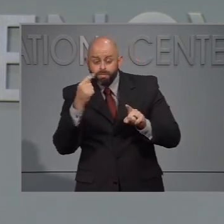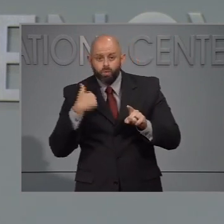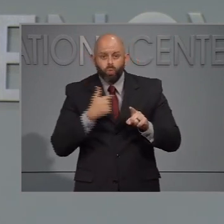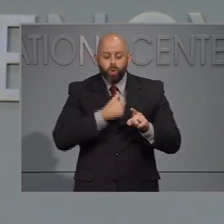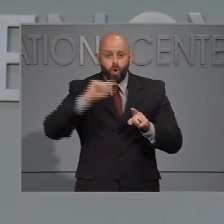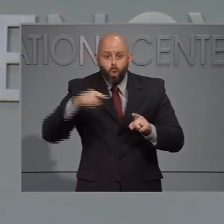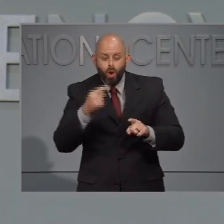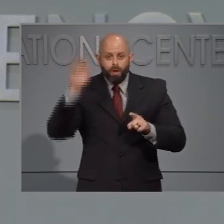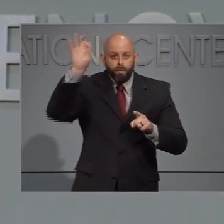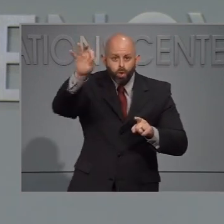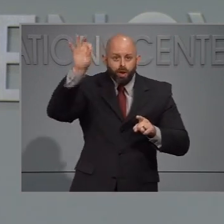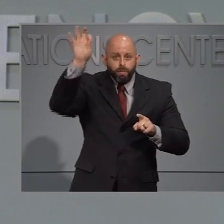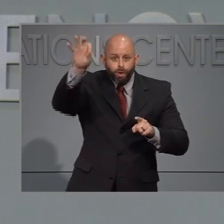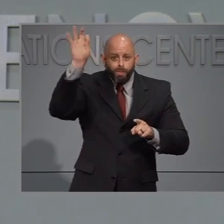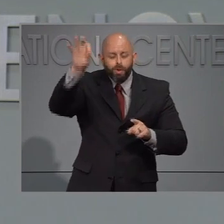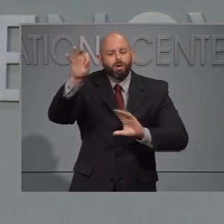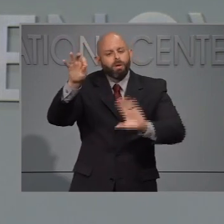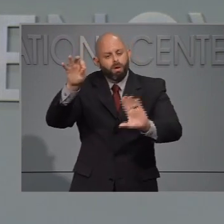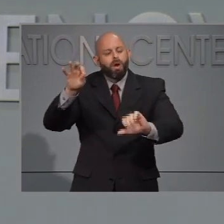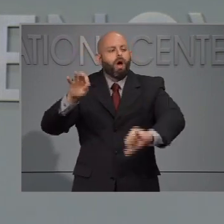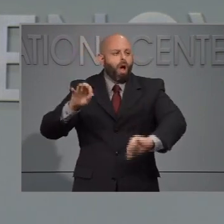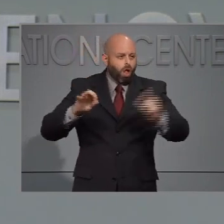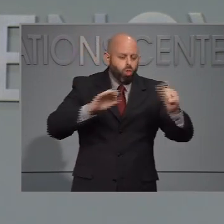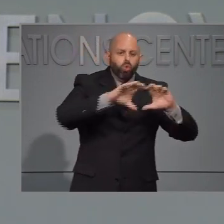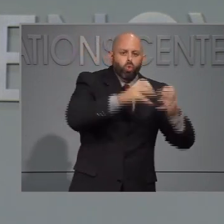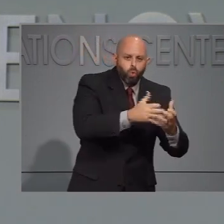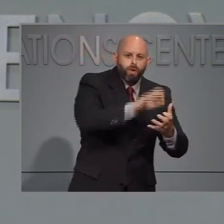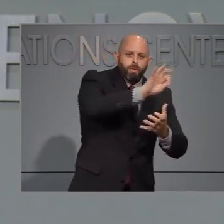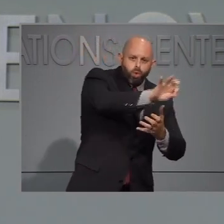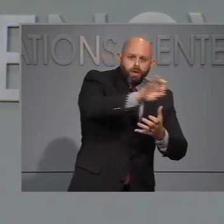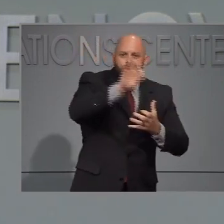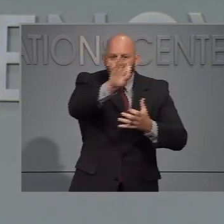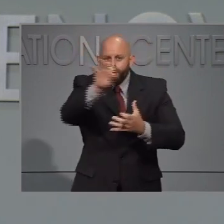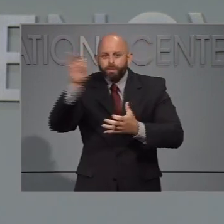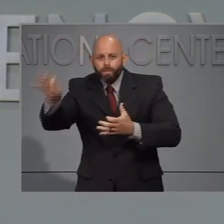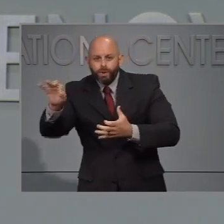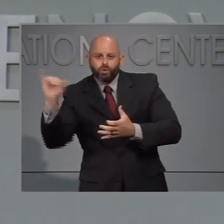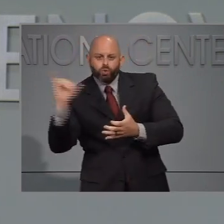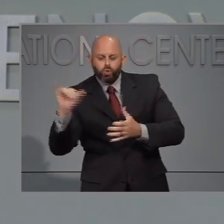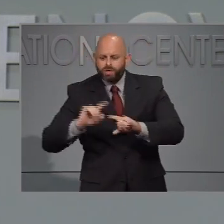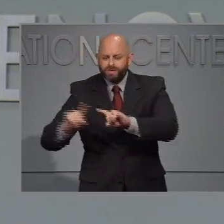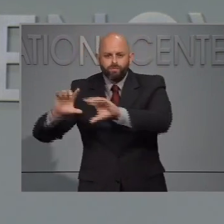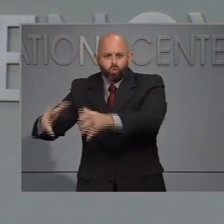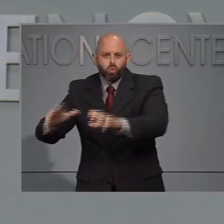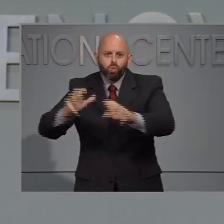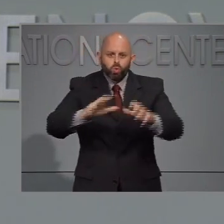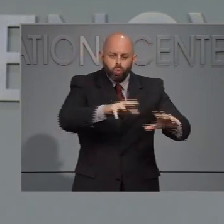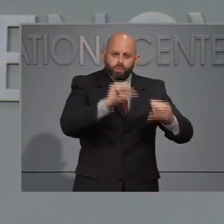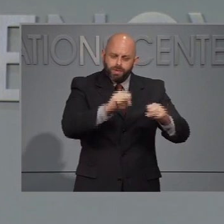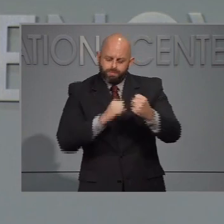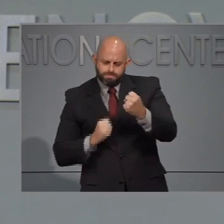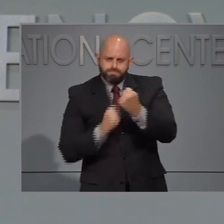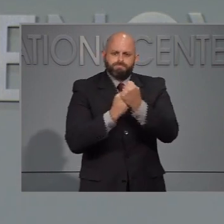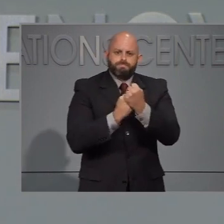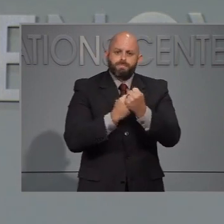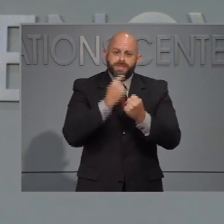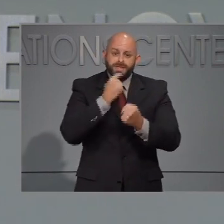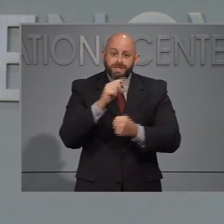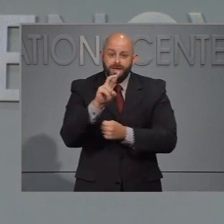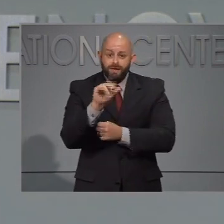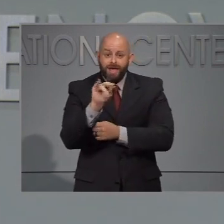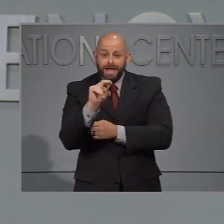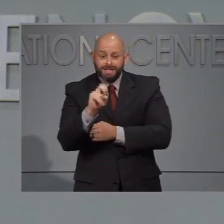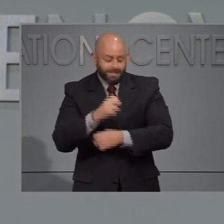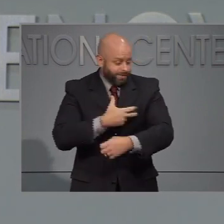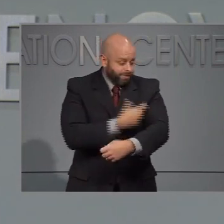amongst many folks across the state, leaders in very different sectors who can stand together to say that the